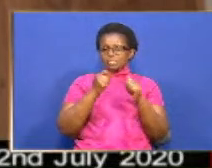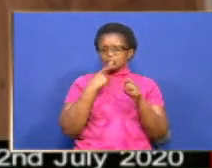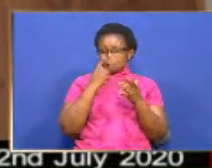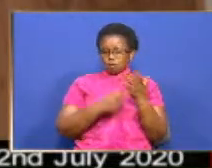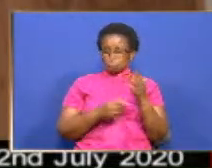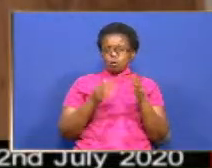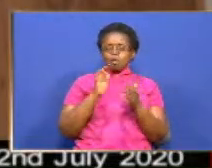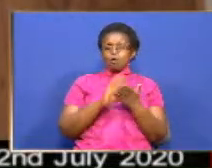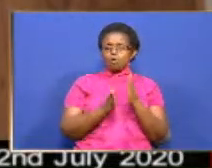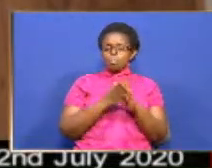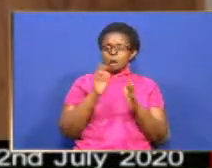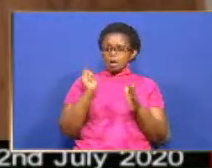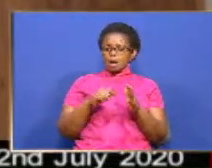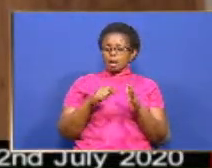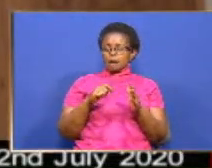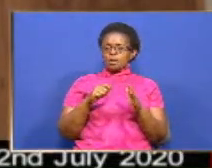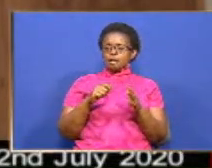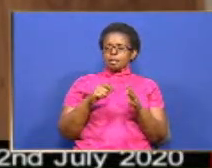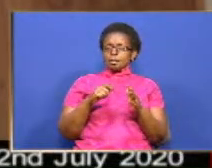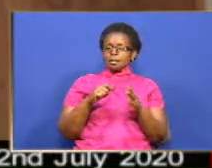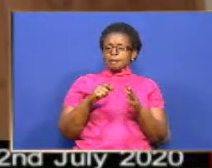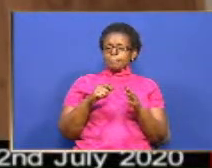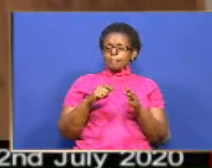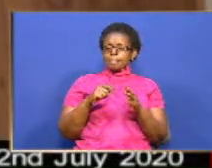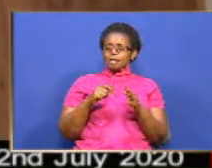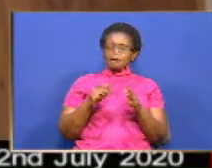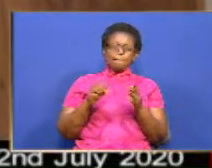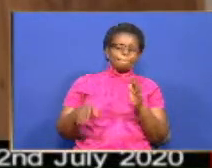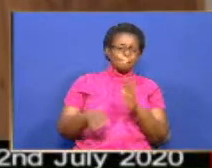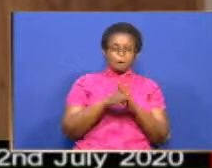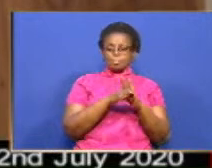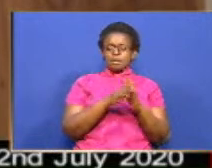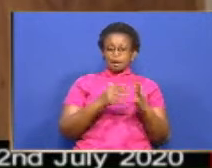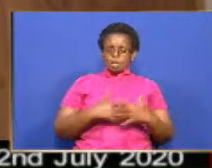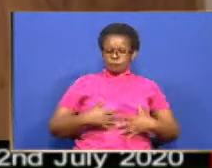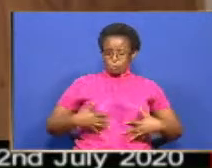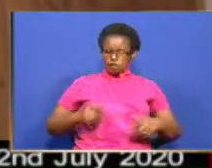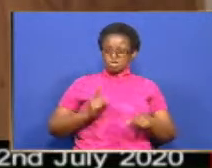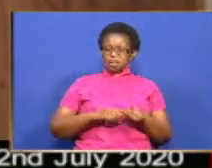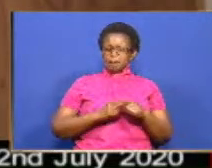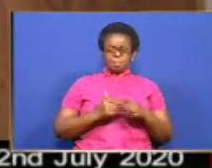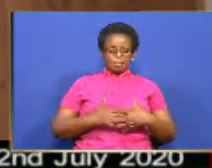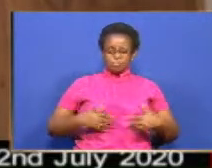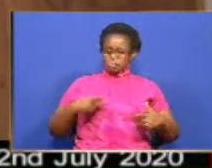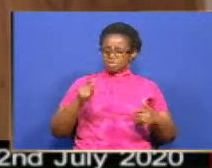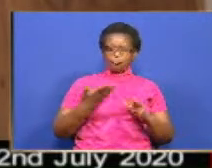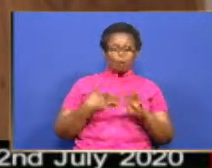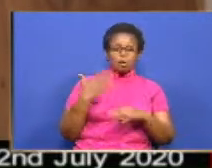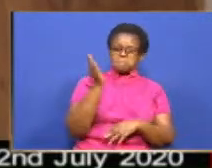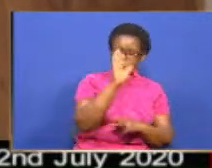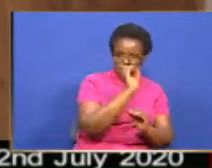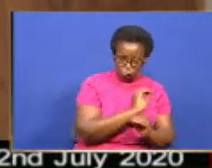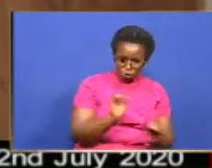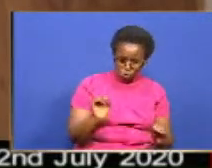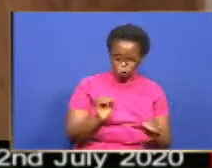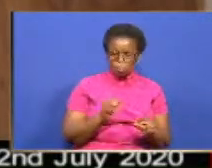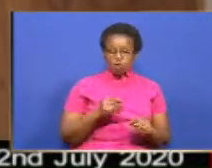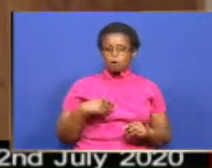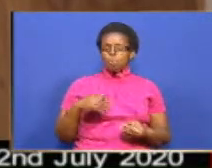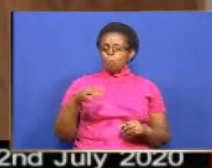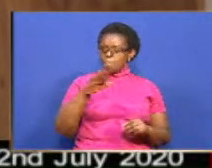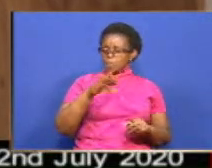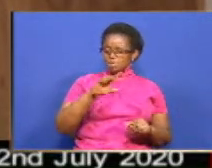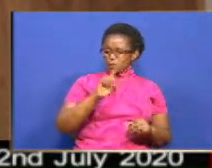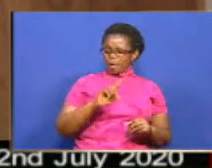shall expel or return a refugee against his or her will to a territory where he or